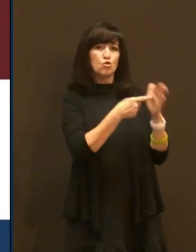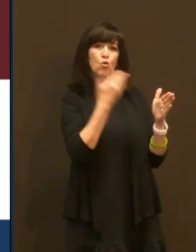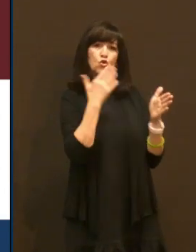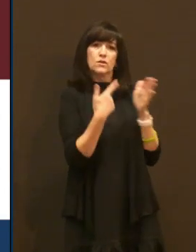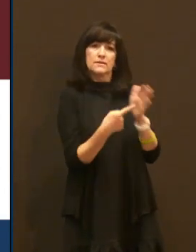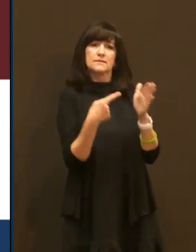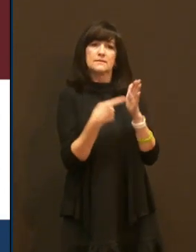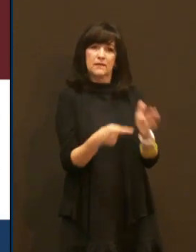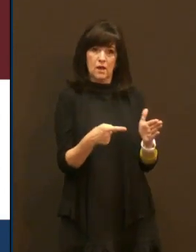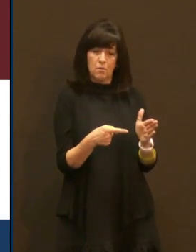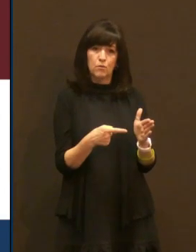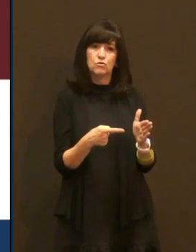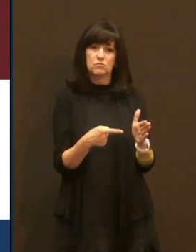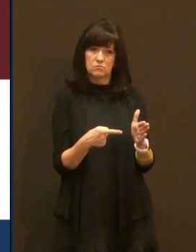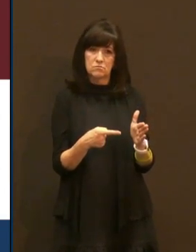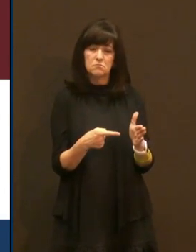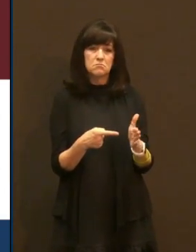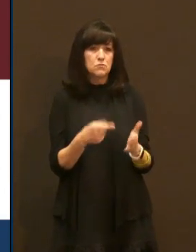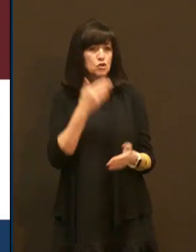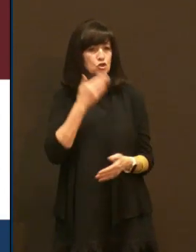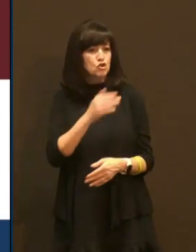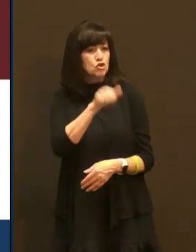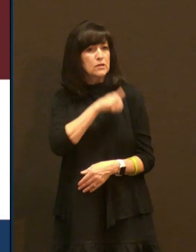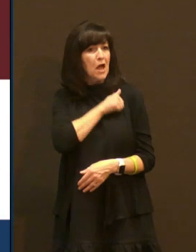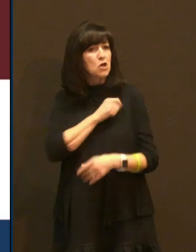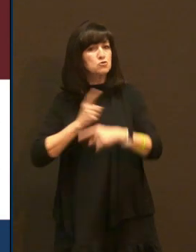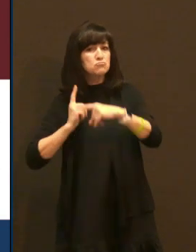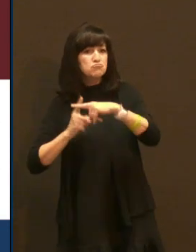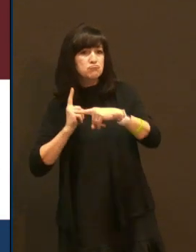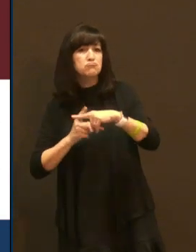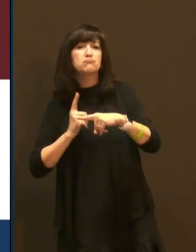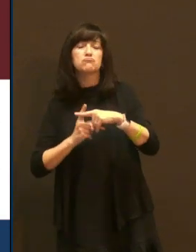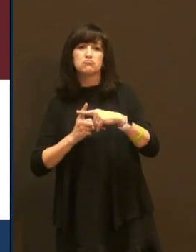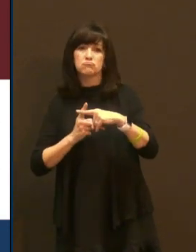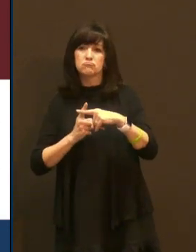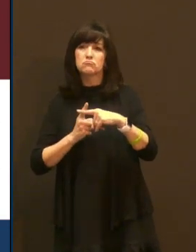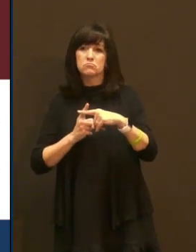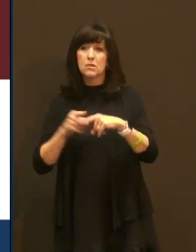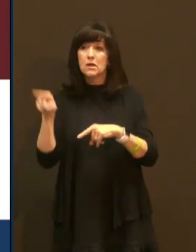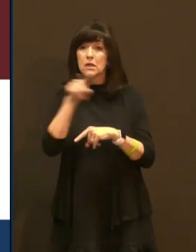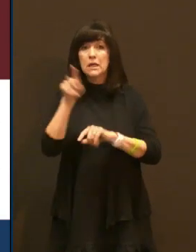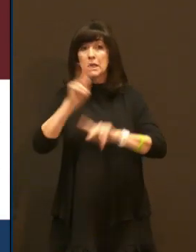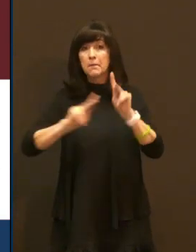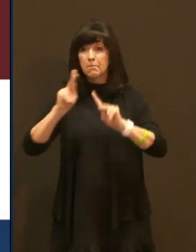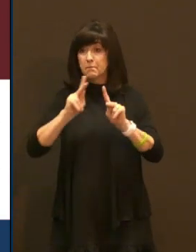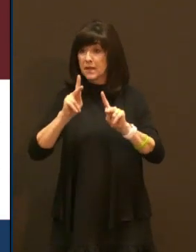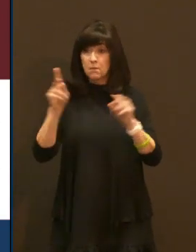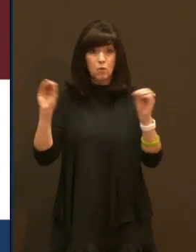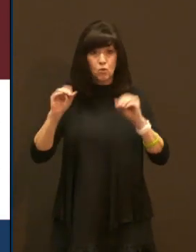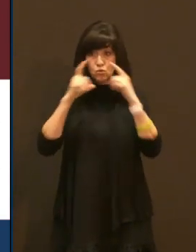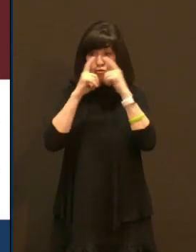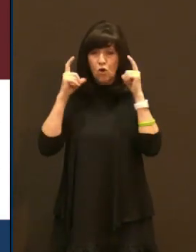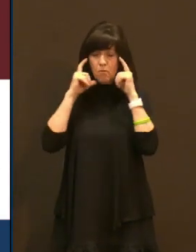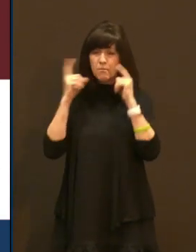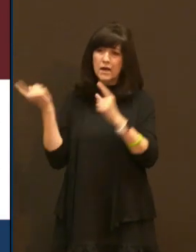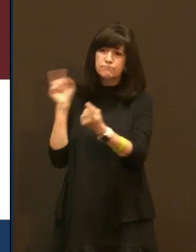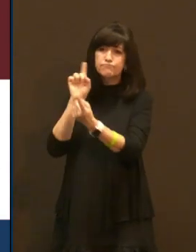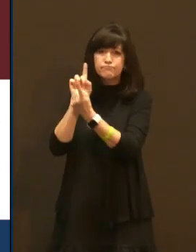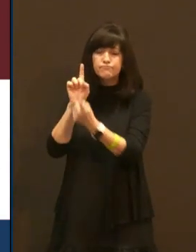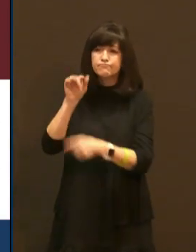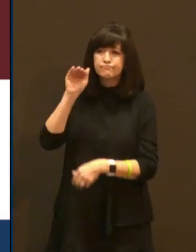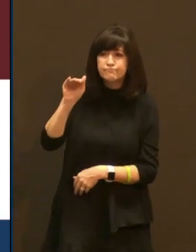and they had the right attitude towards folks that weren't wearing masks or keeping separate. They